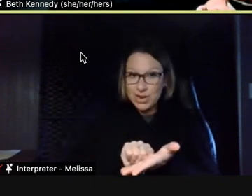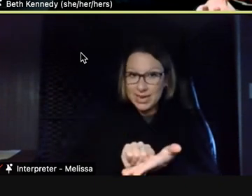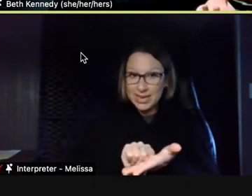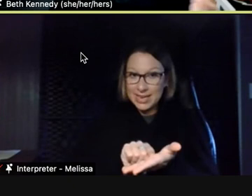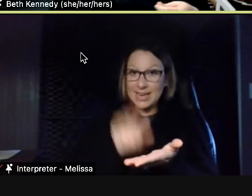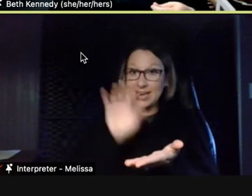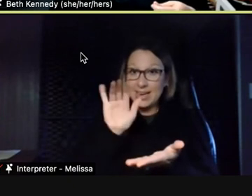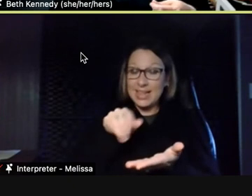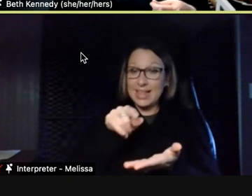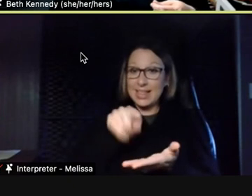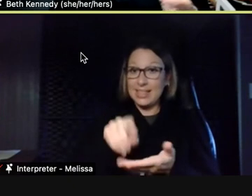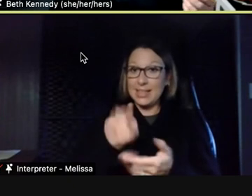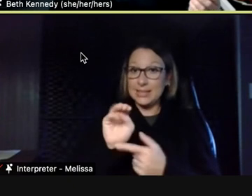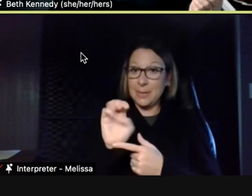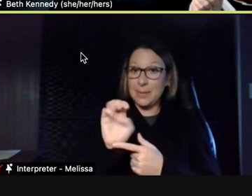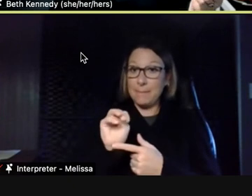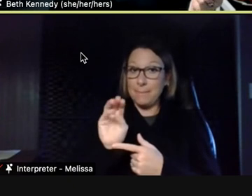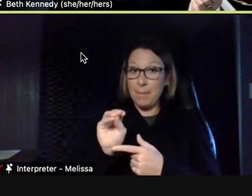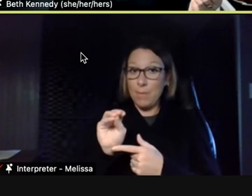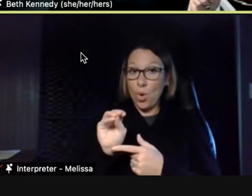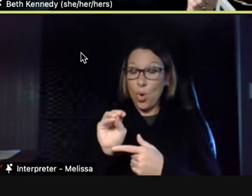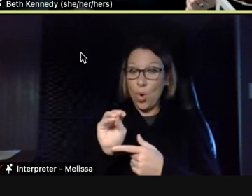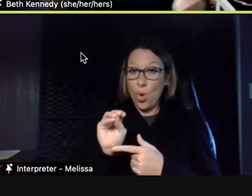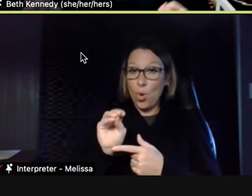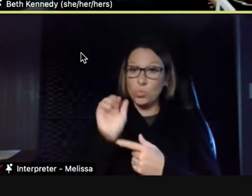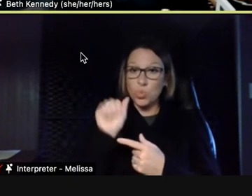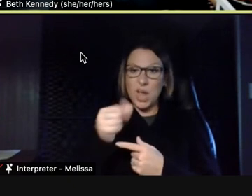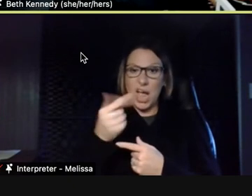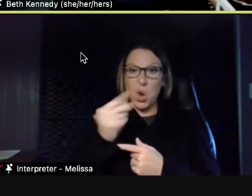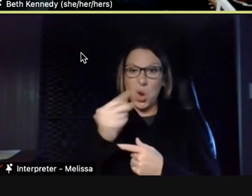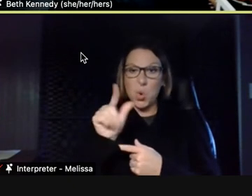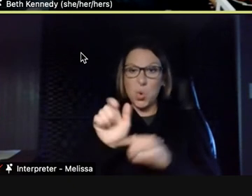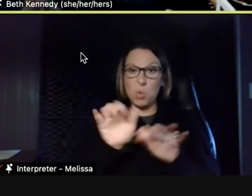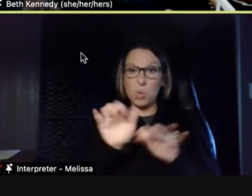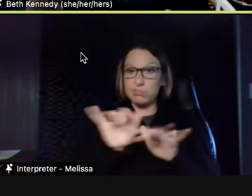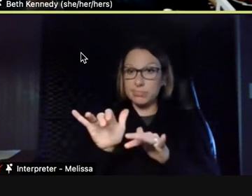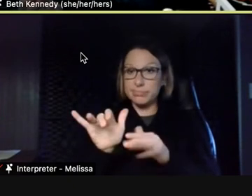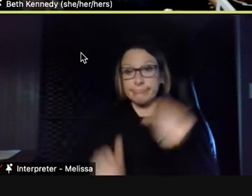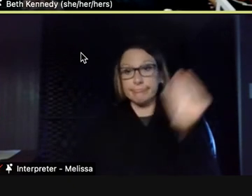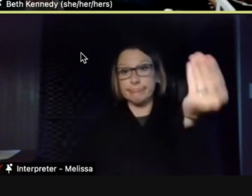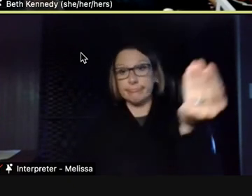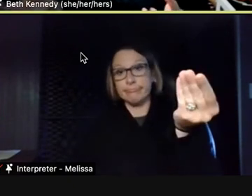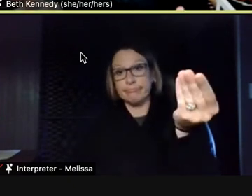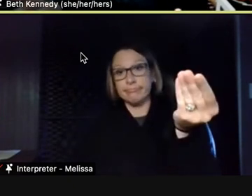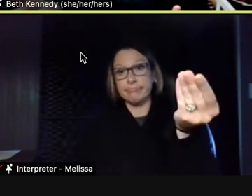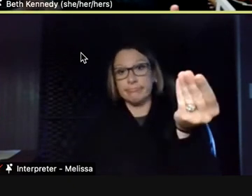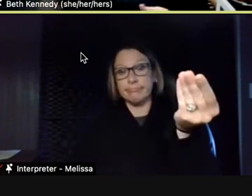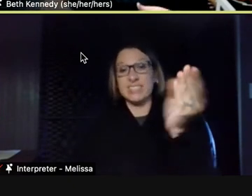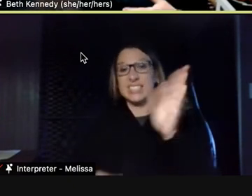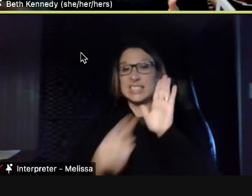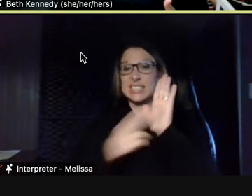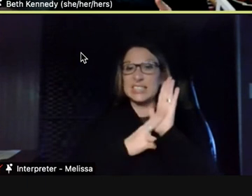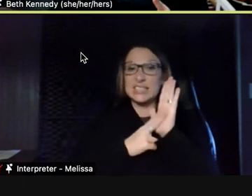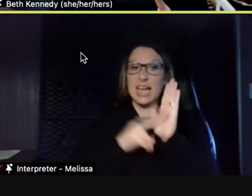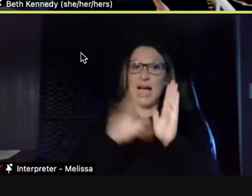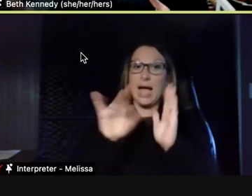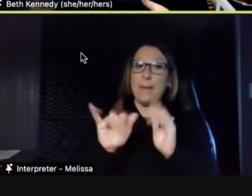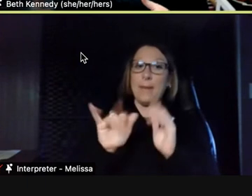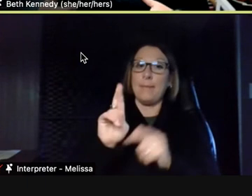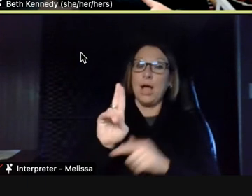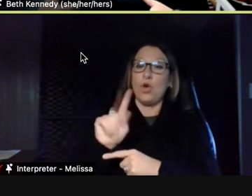just a quick Google search, and you can take that memo with you. It's signed by Ruth Ryder, who was